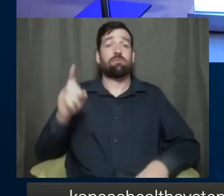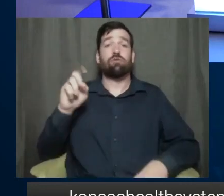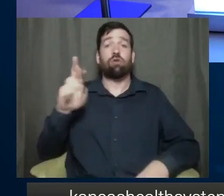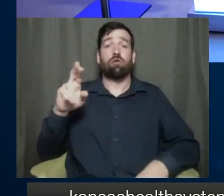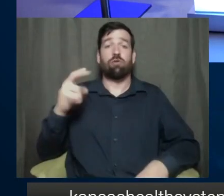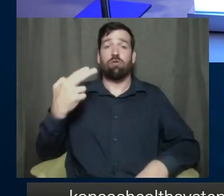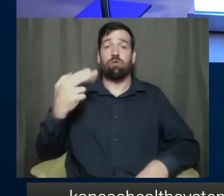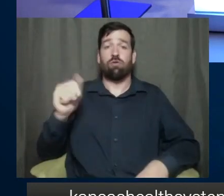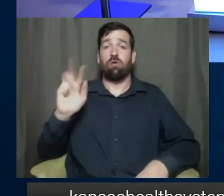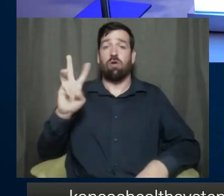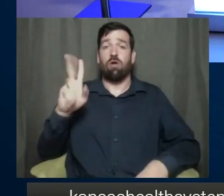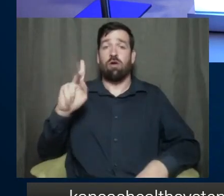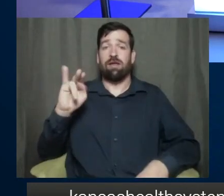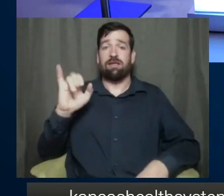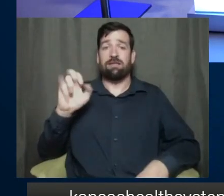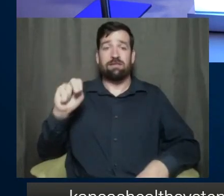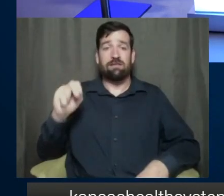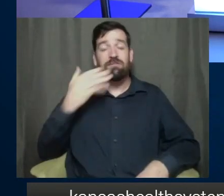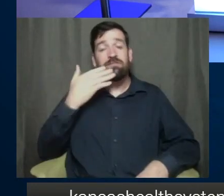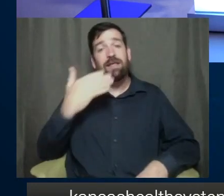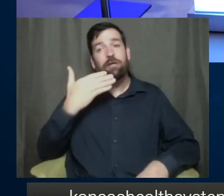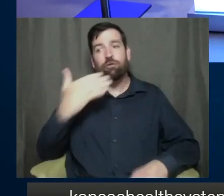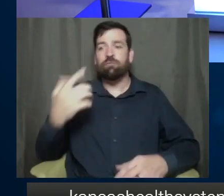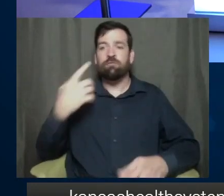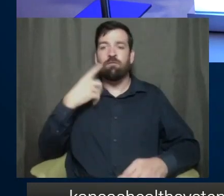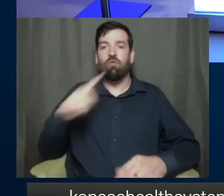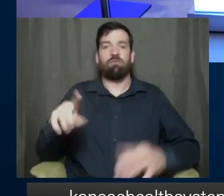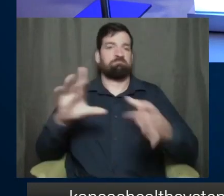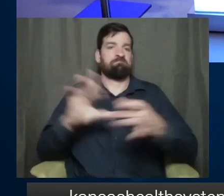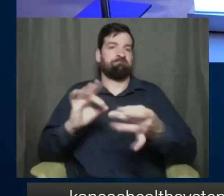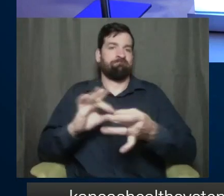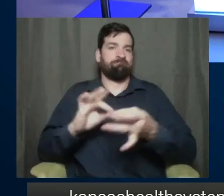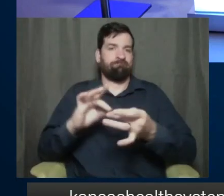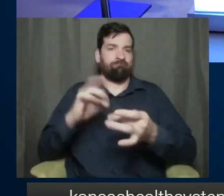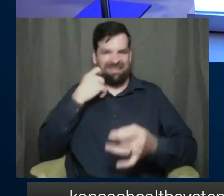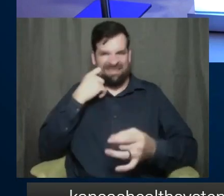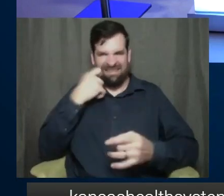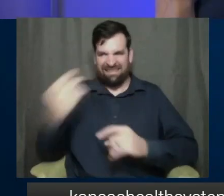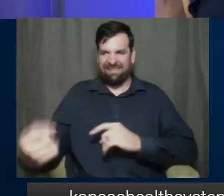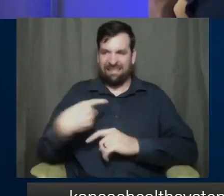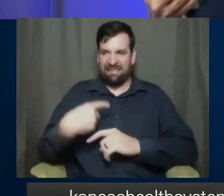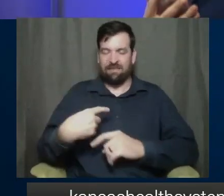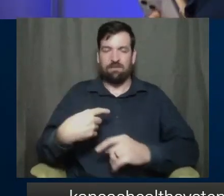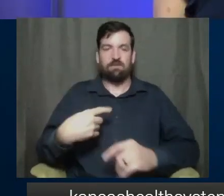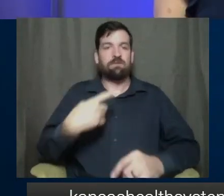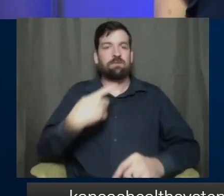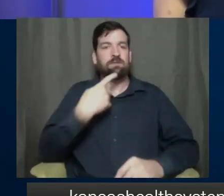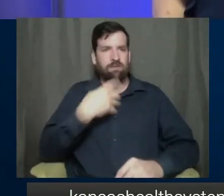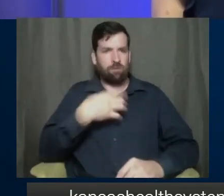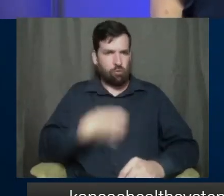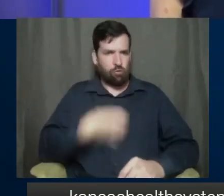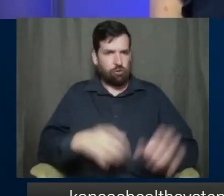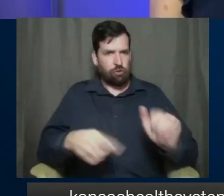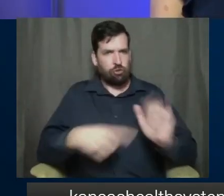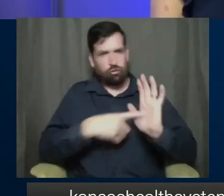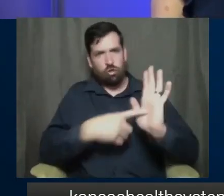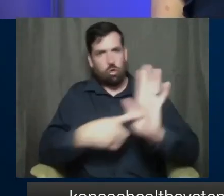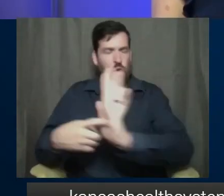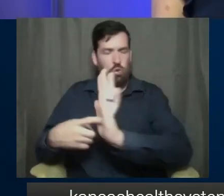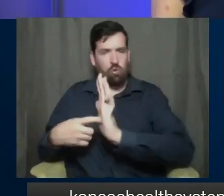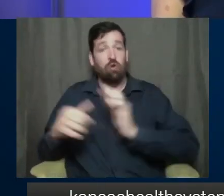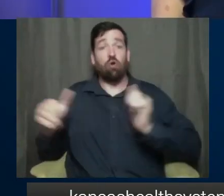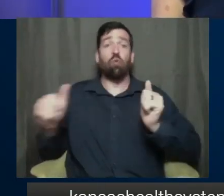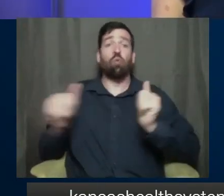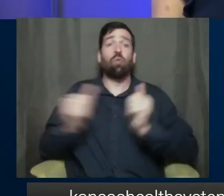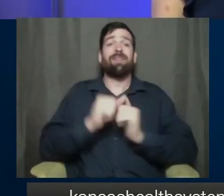Yeah. Thank you for the message you just sent me, by the way. It says, I wish I could show it to everybody. It says, with age, comes